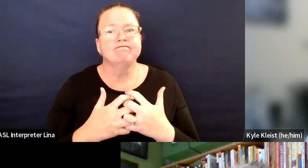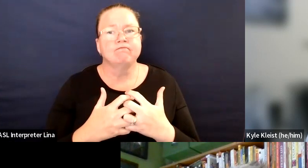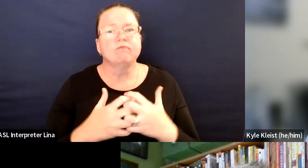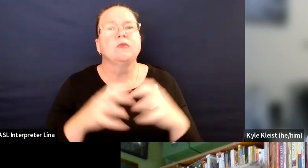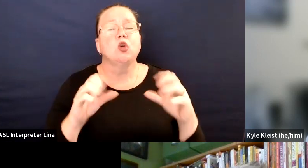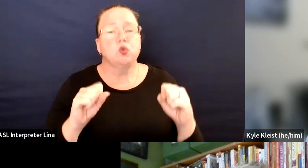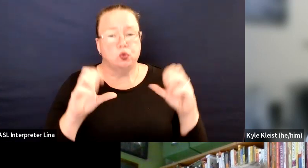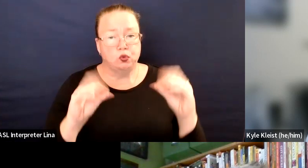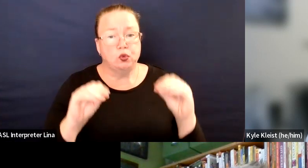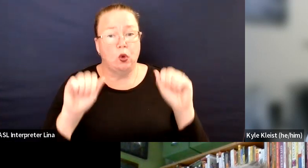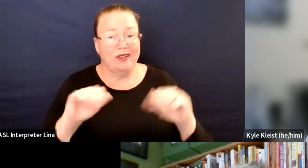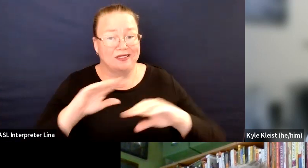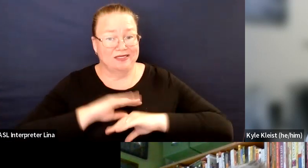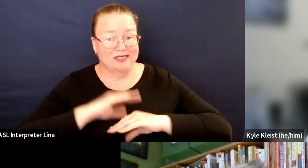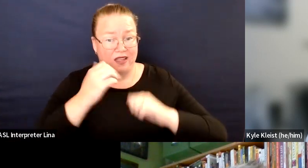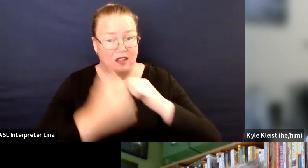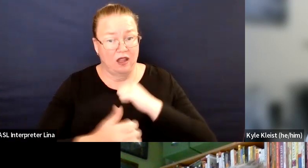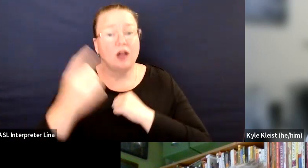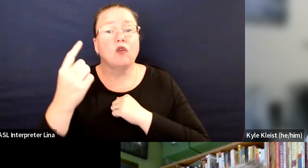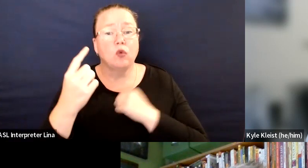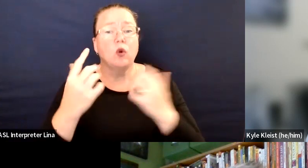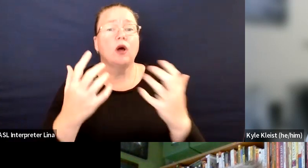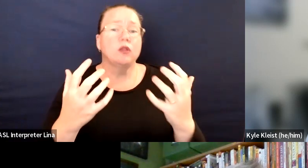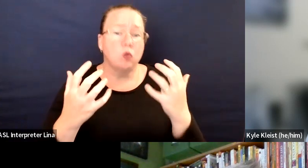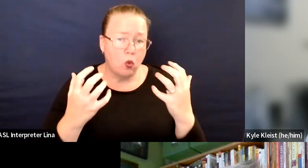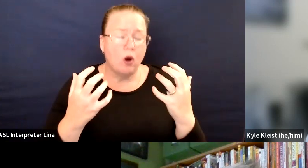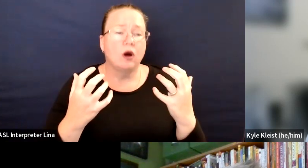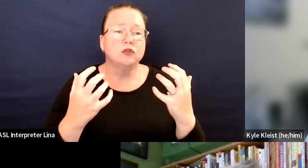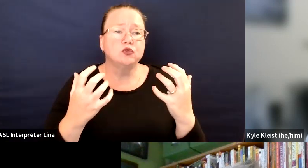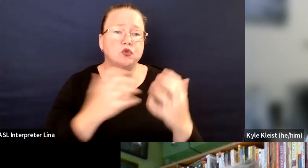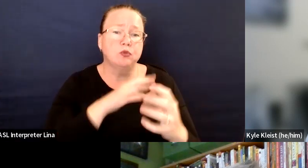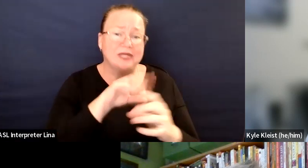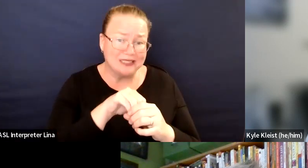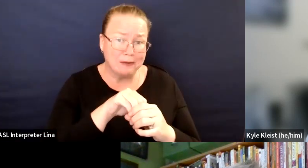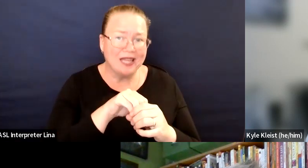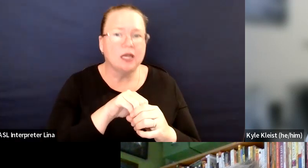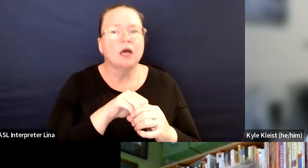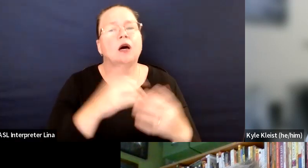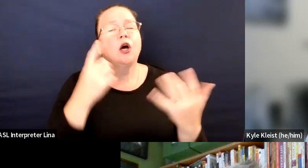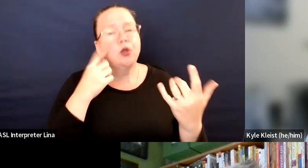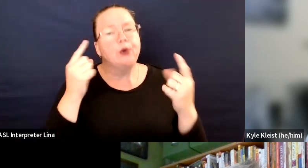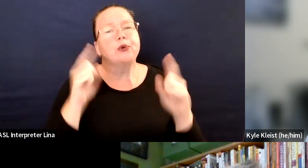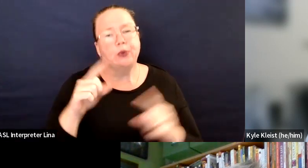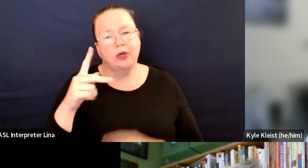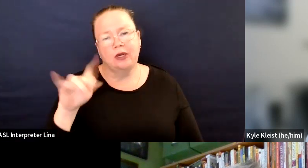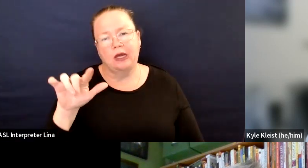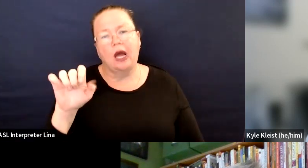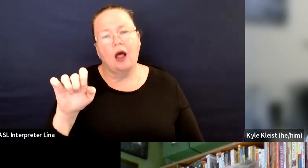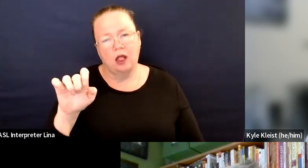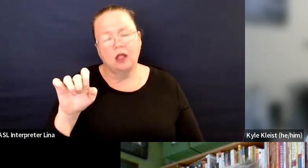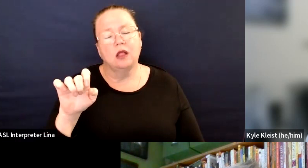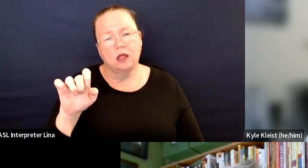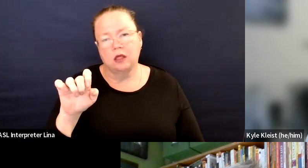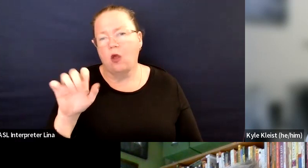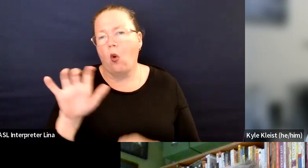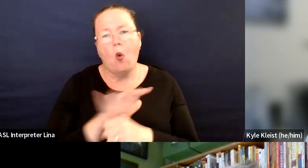can satisfy everyone wanting to participate. And I agree with Kyle about the